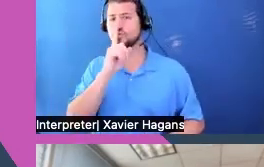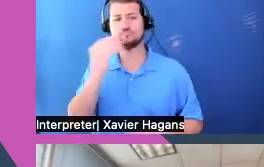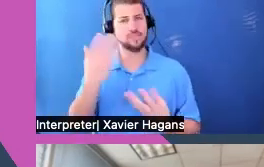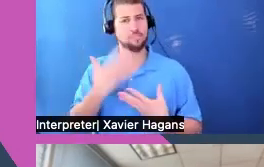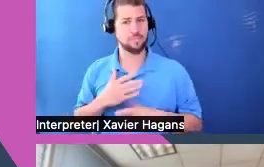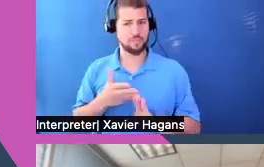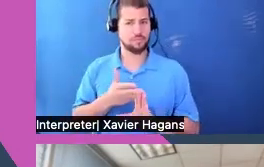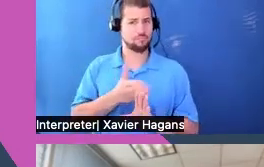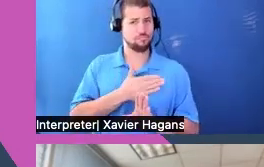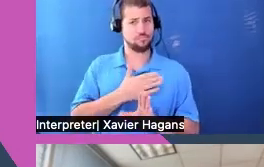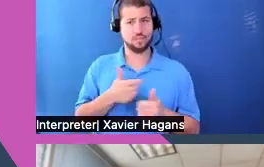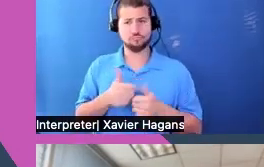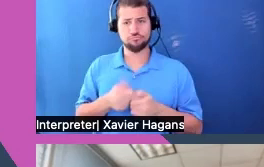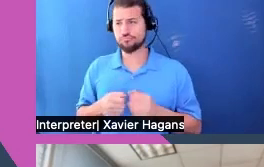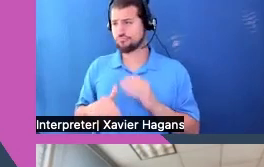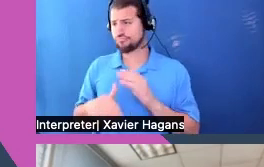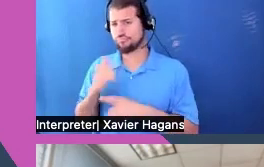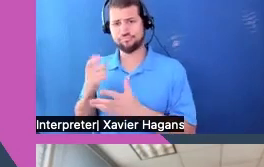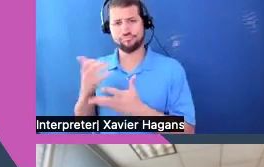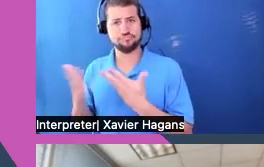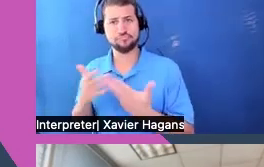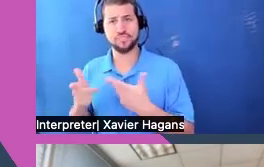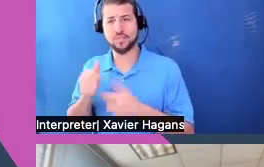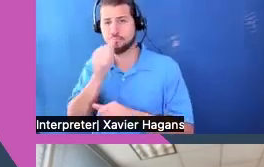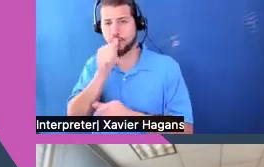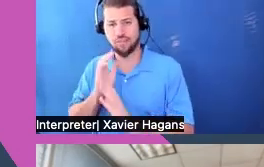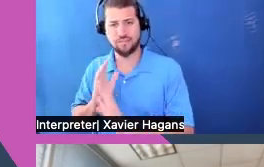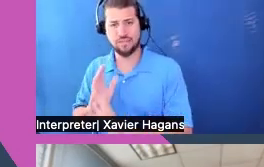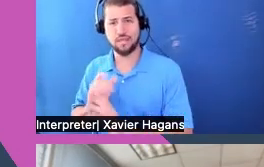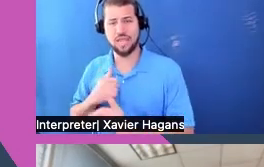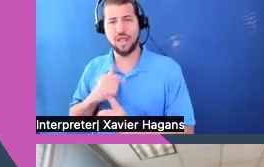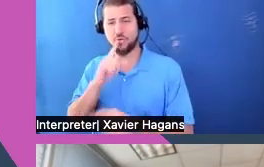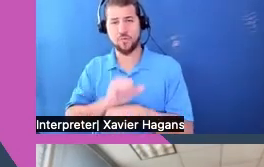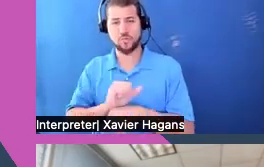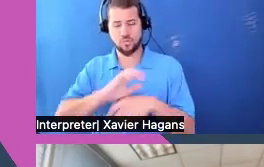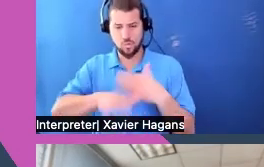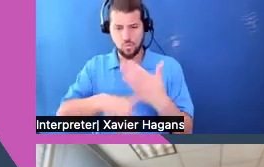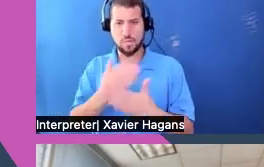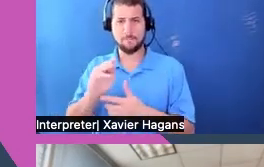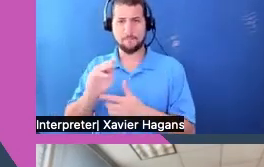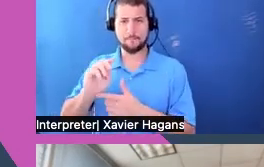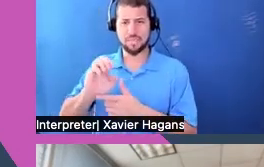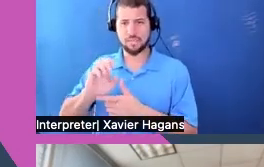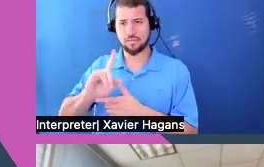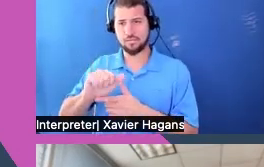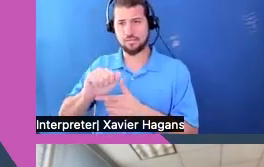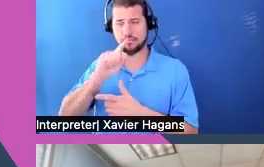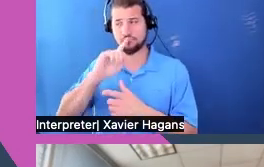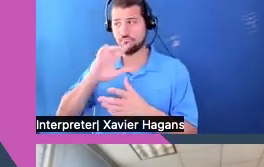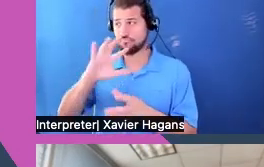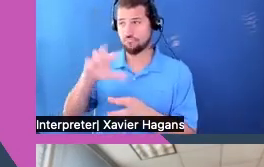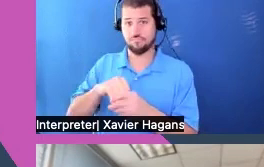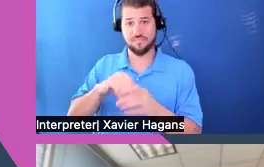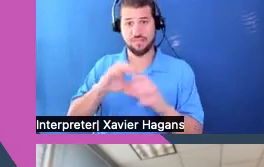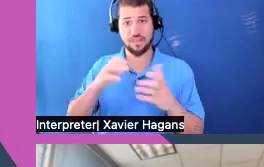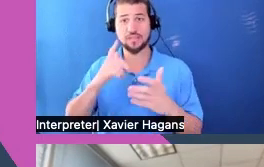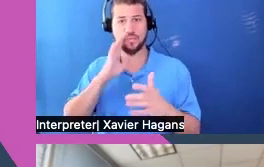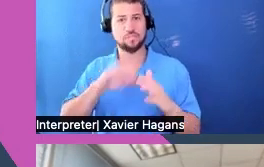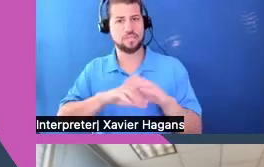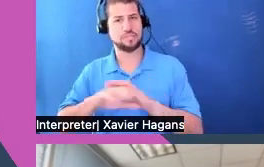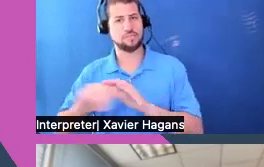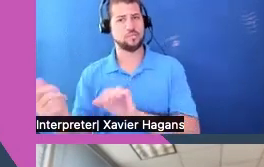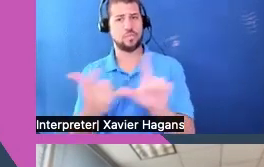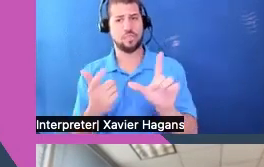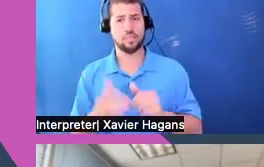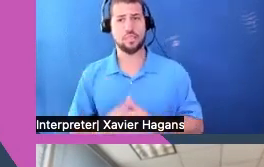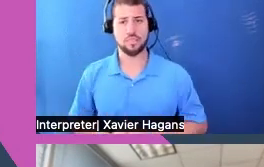know privately, and I'll do the best I can to make sure all the media that I use in the class will be accessible to all of you.